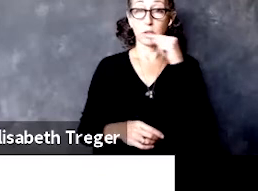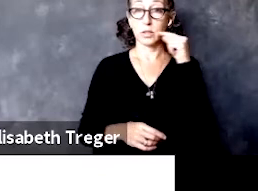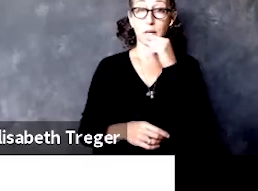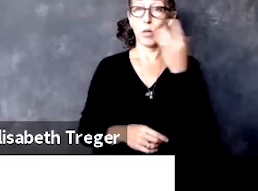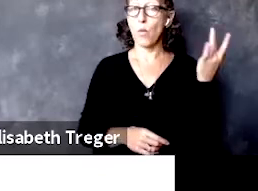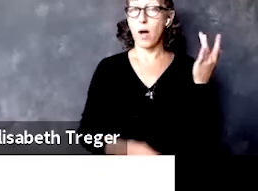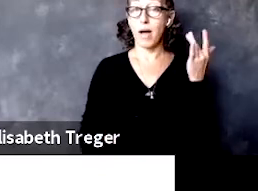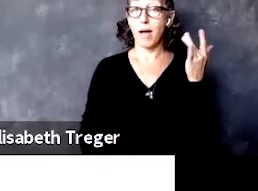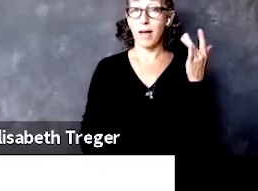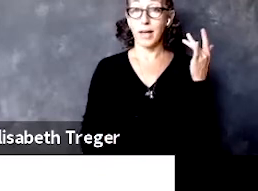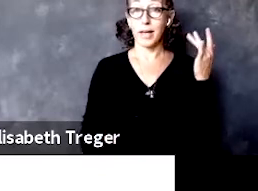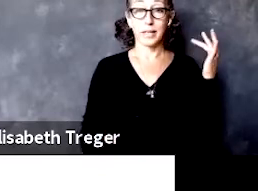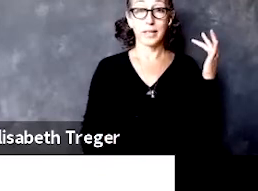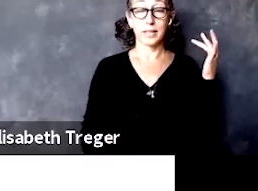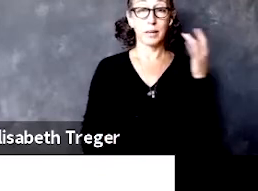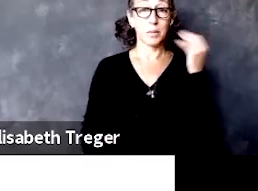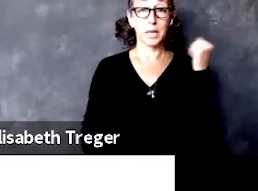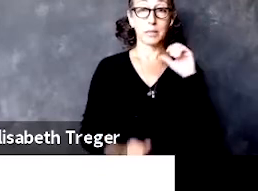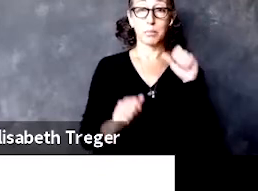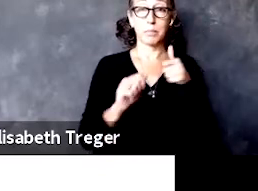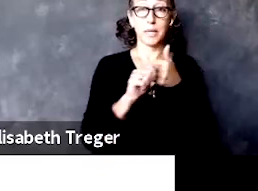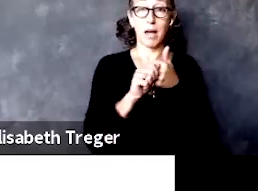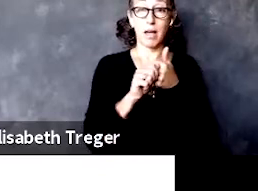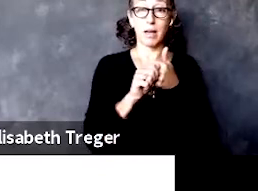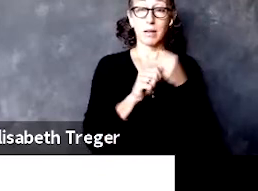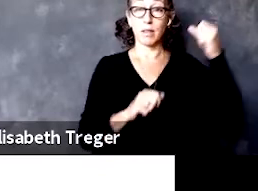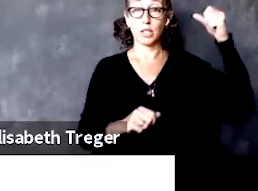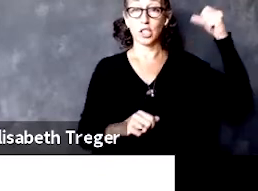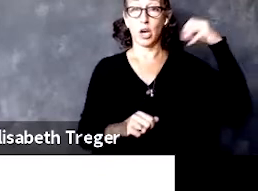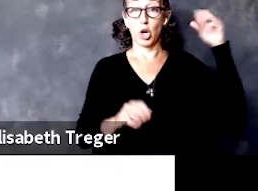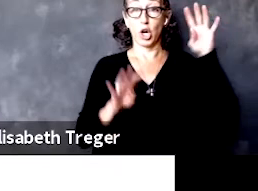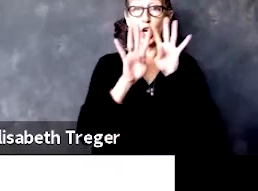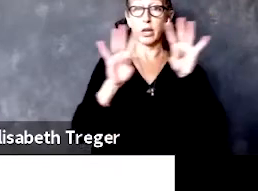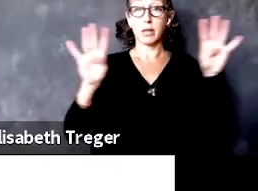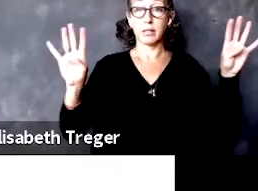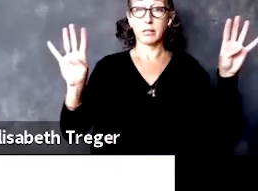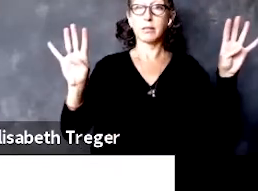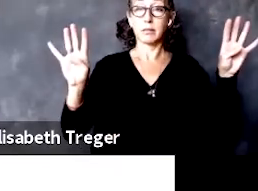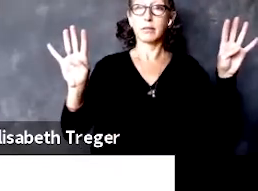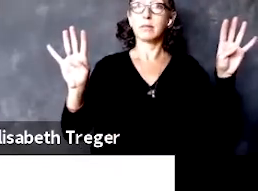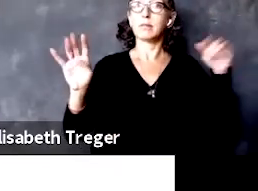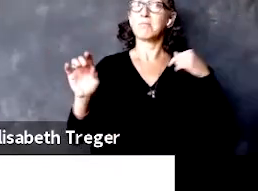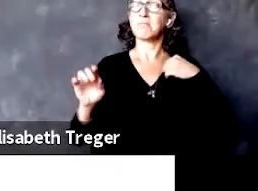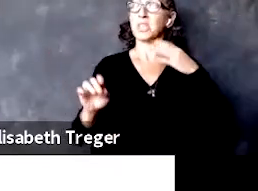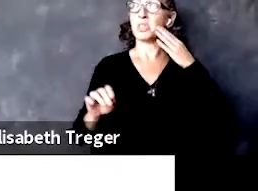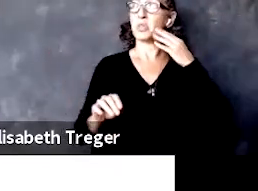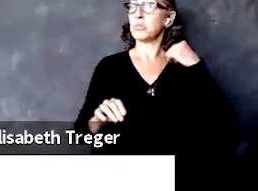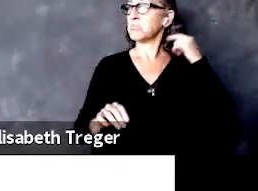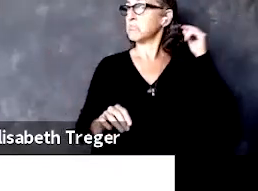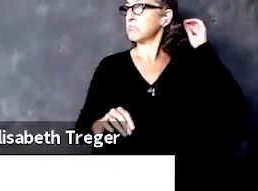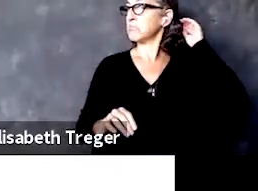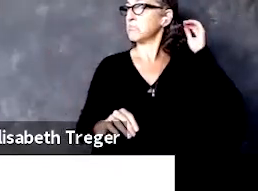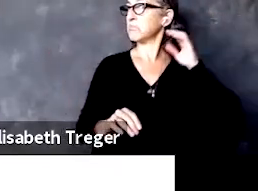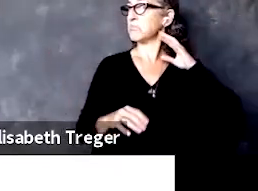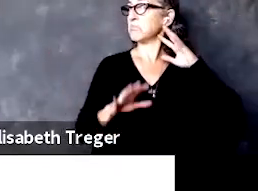because behind the shower curtain that was in the bathroom, he was convinced there was a monster. And if he